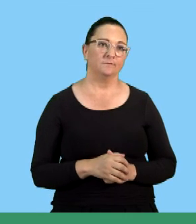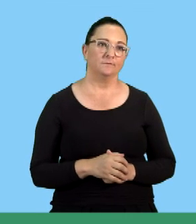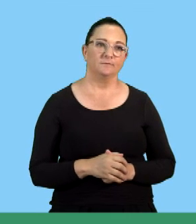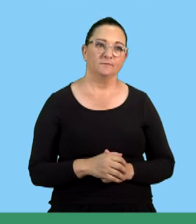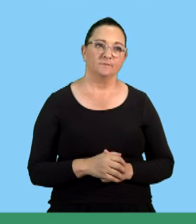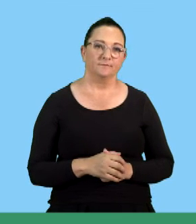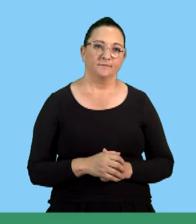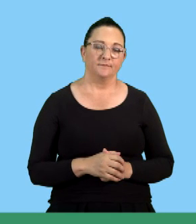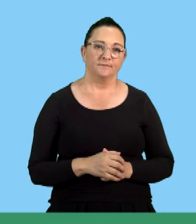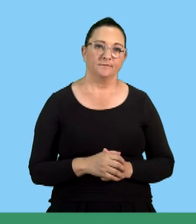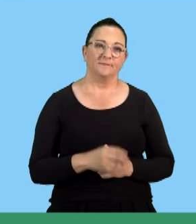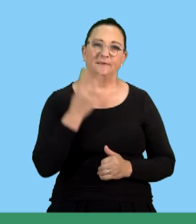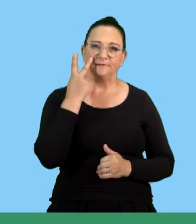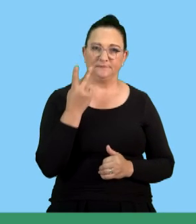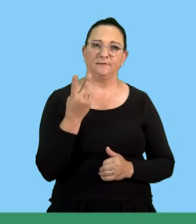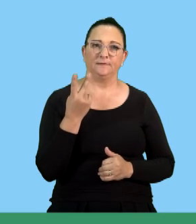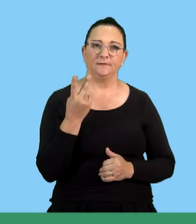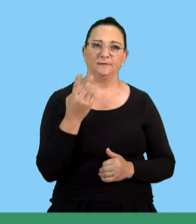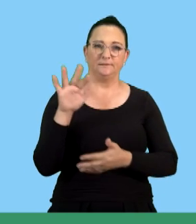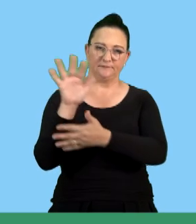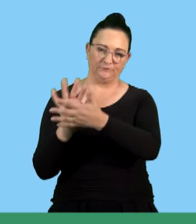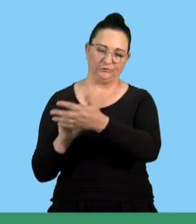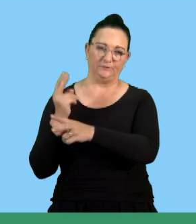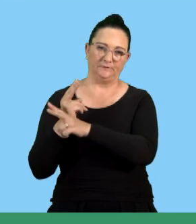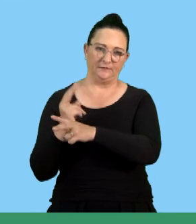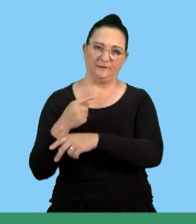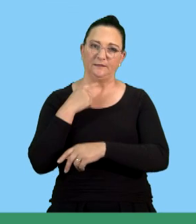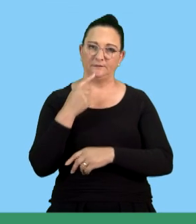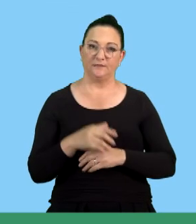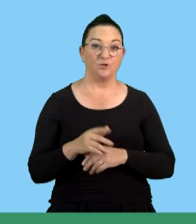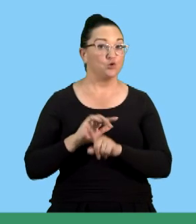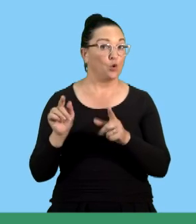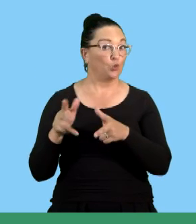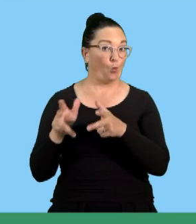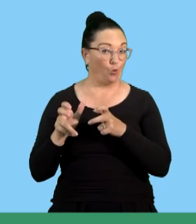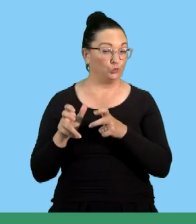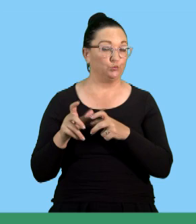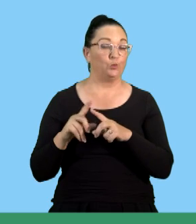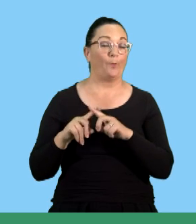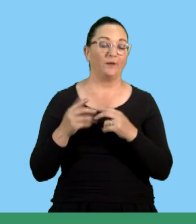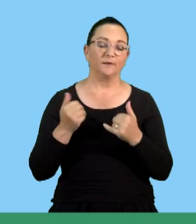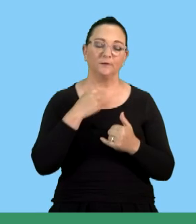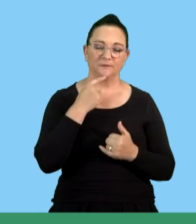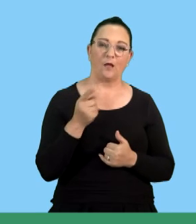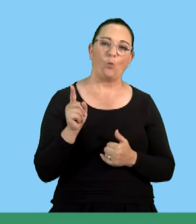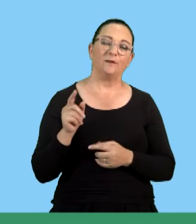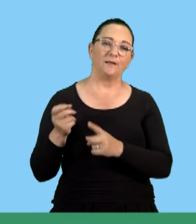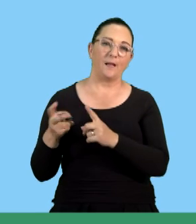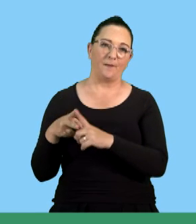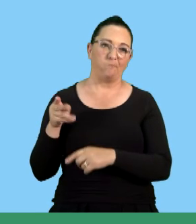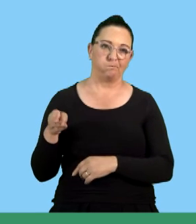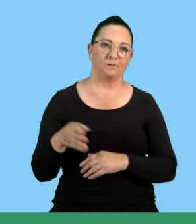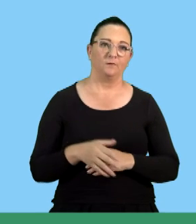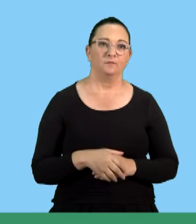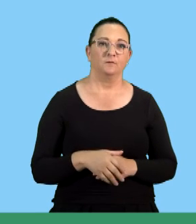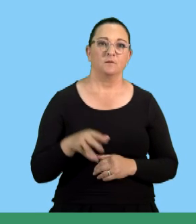did they apply here? As you can see here, let's go through the scenario again. Remember, they're not saying quote, but they're saying that is applied here. Mandy